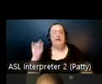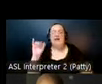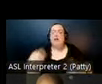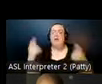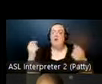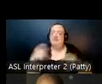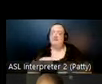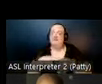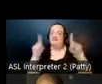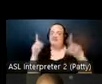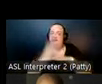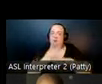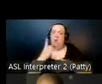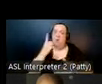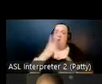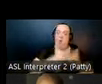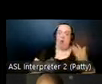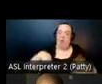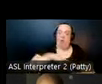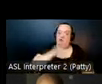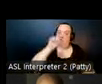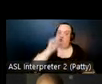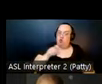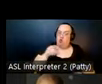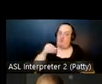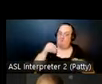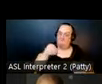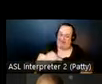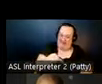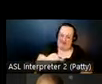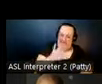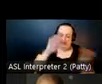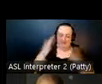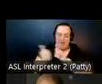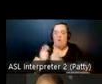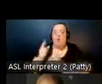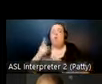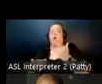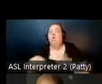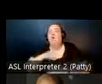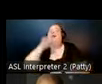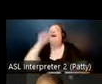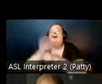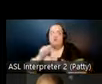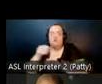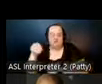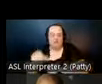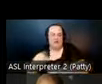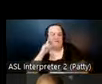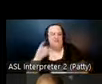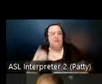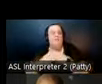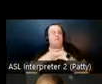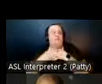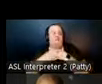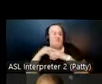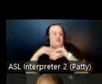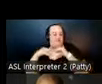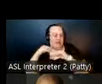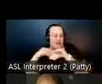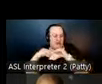between what we should be spending versus what we're actually spending on preservation maintenance. We'll be looking